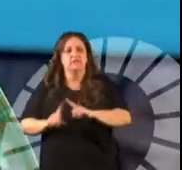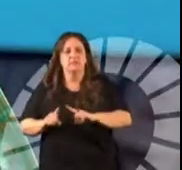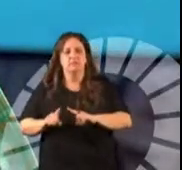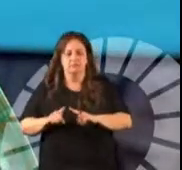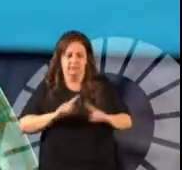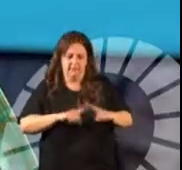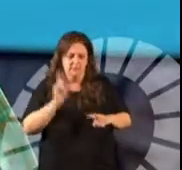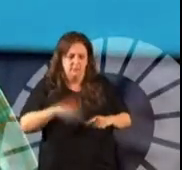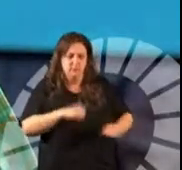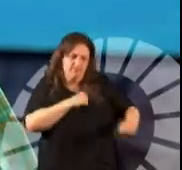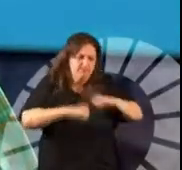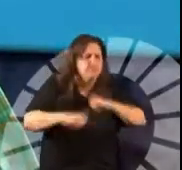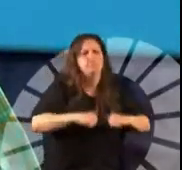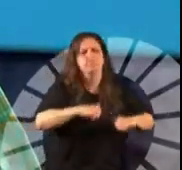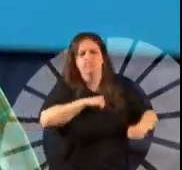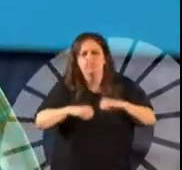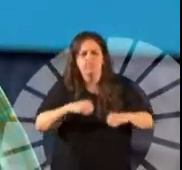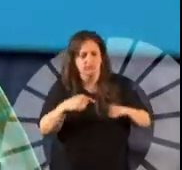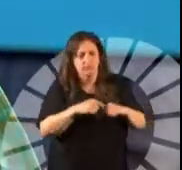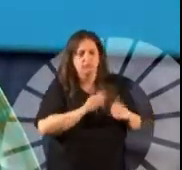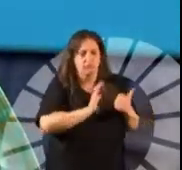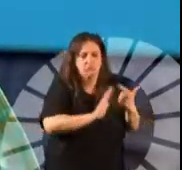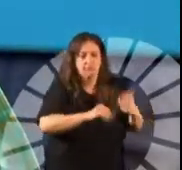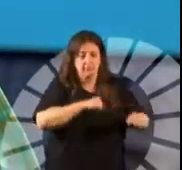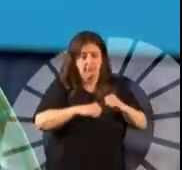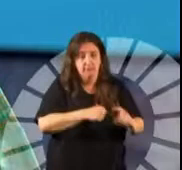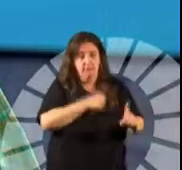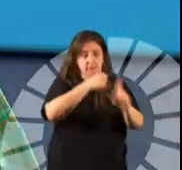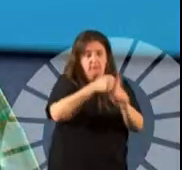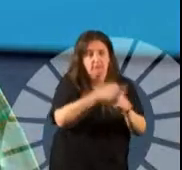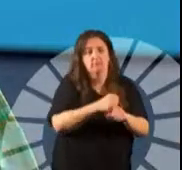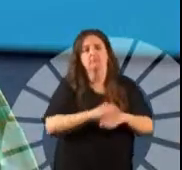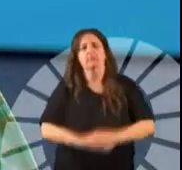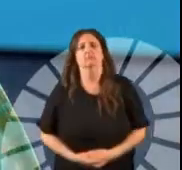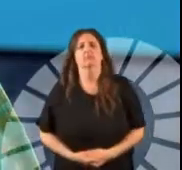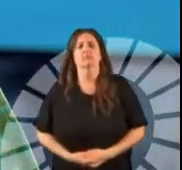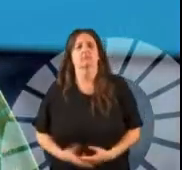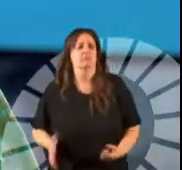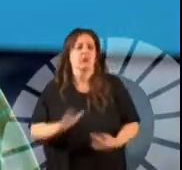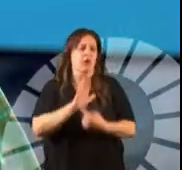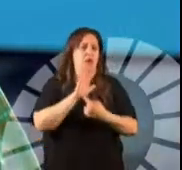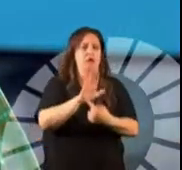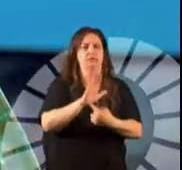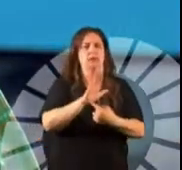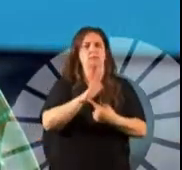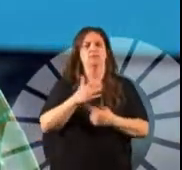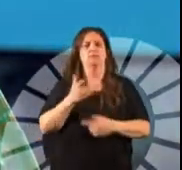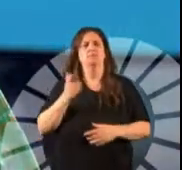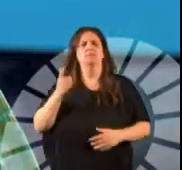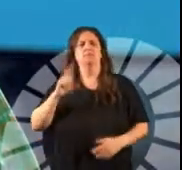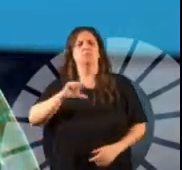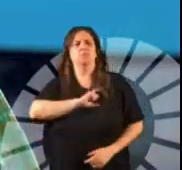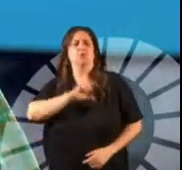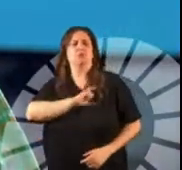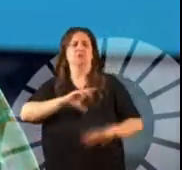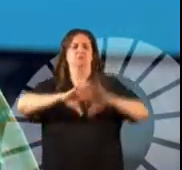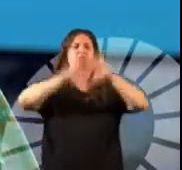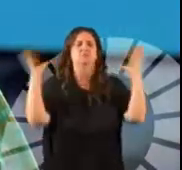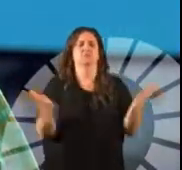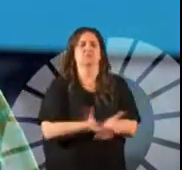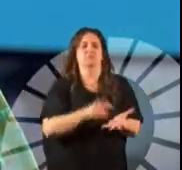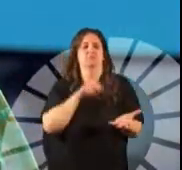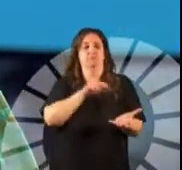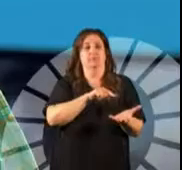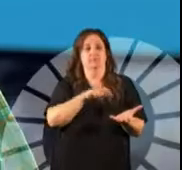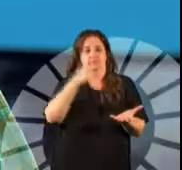police, that will change their policing into gender responsiveness, they will be a group of countries